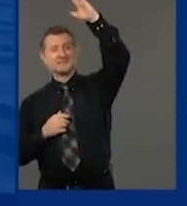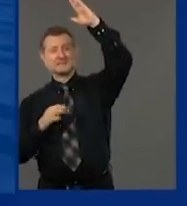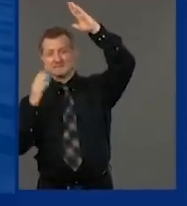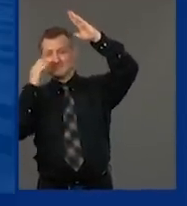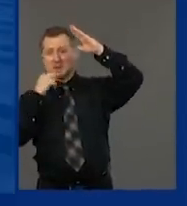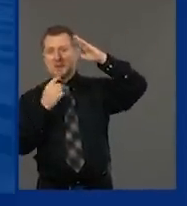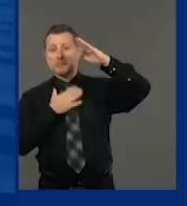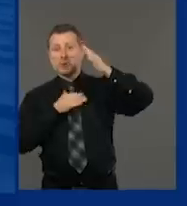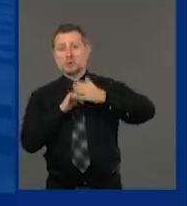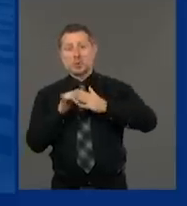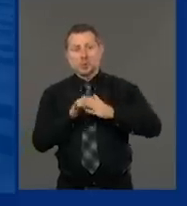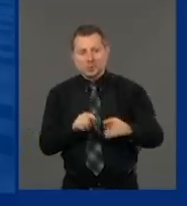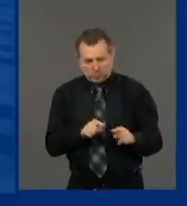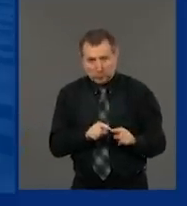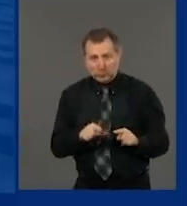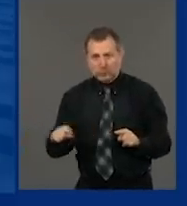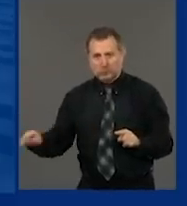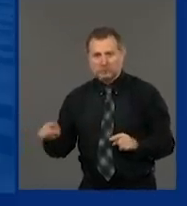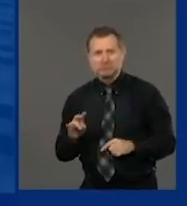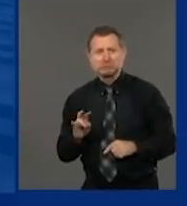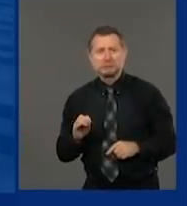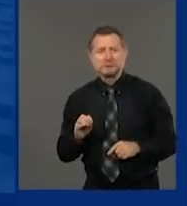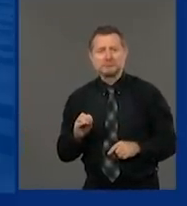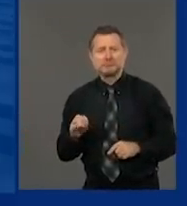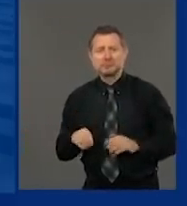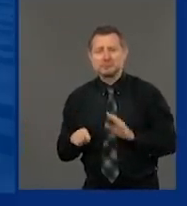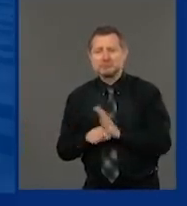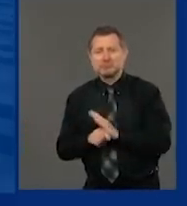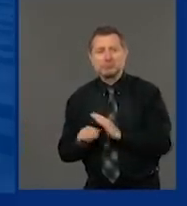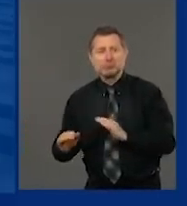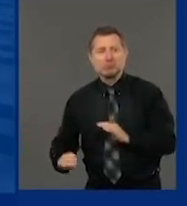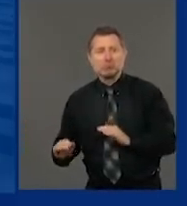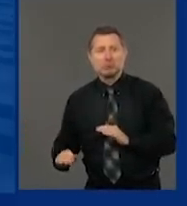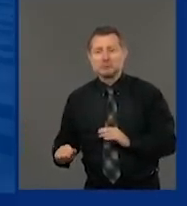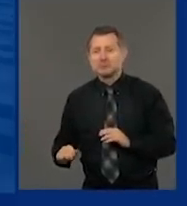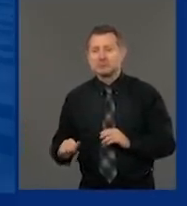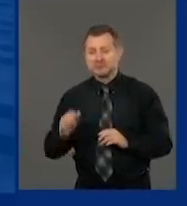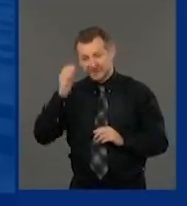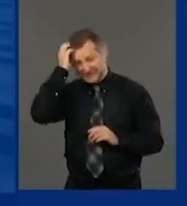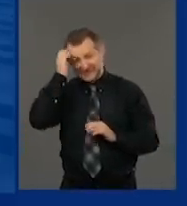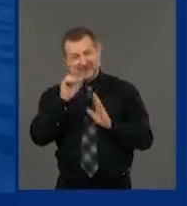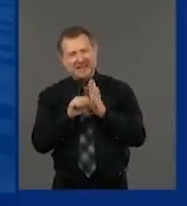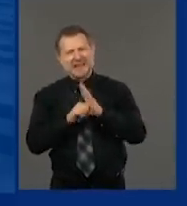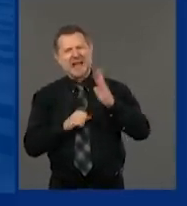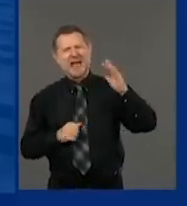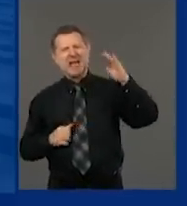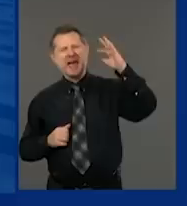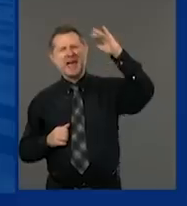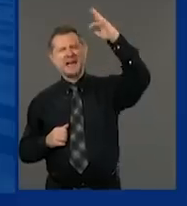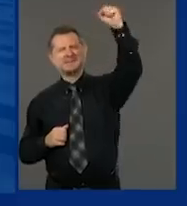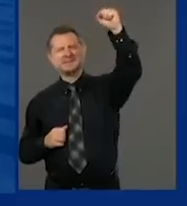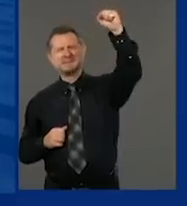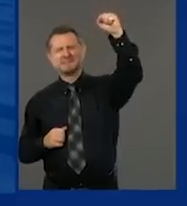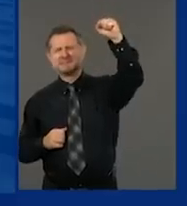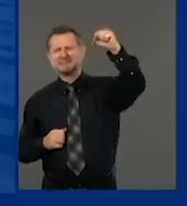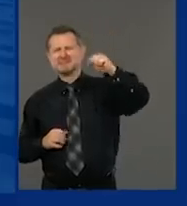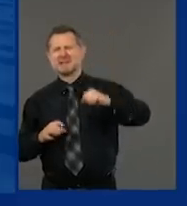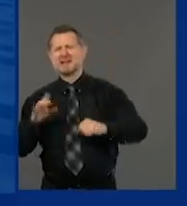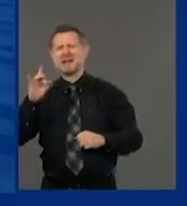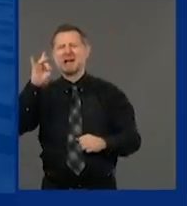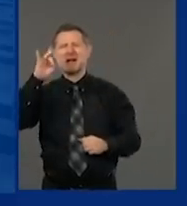down 70%. These other states up over